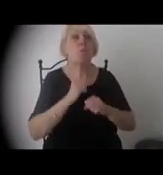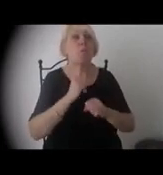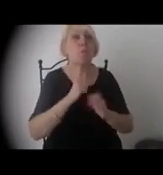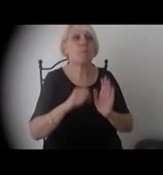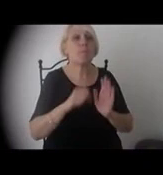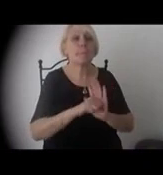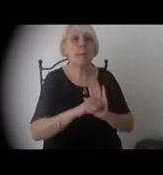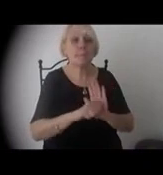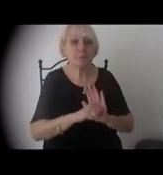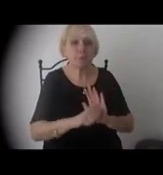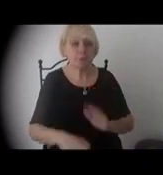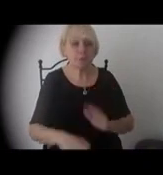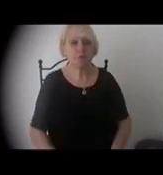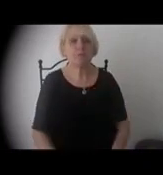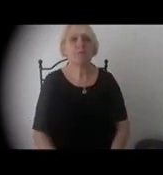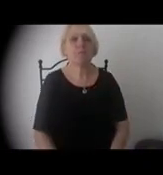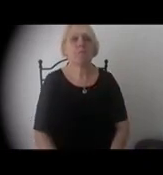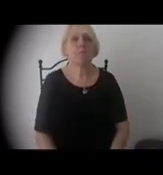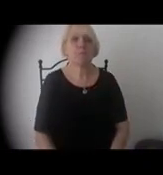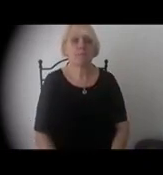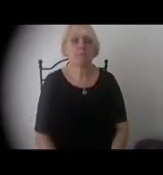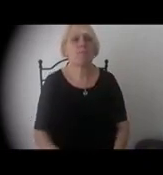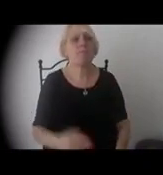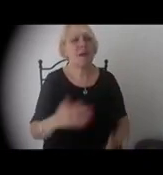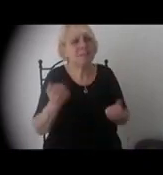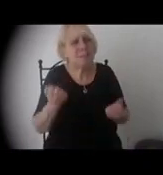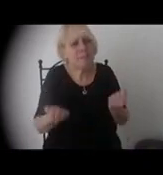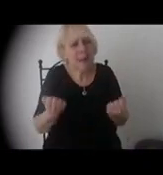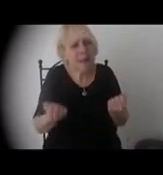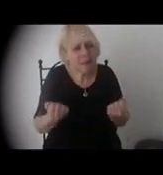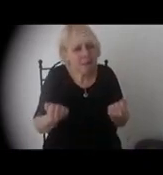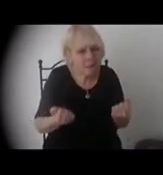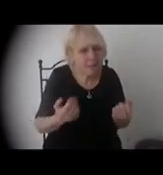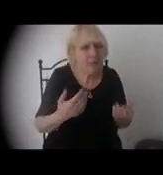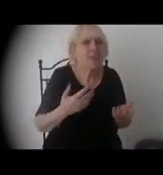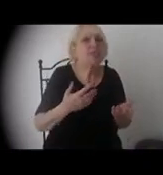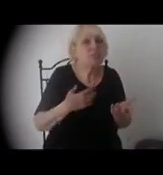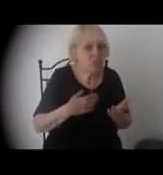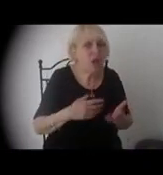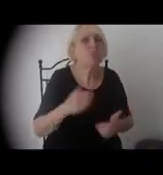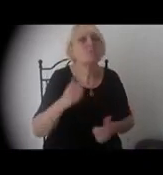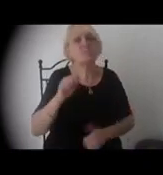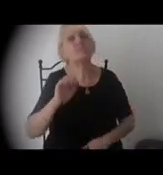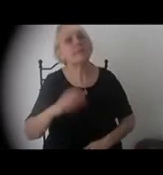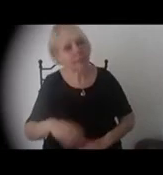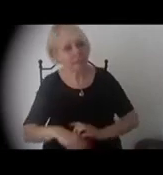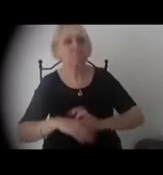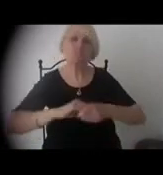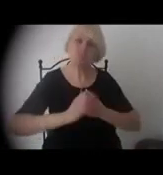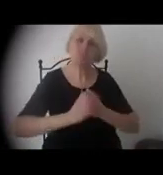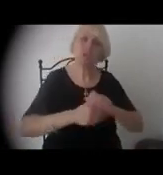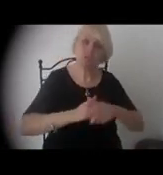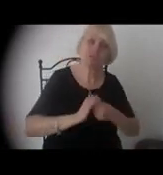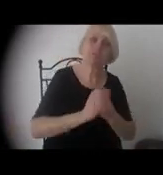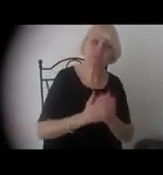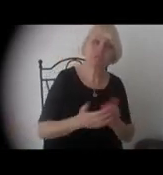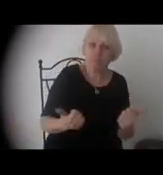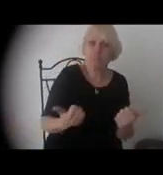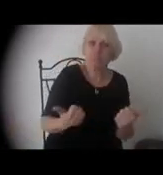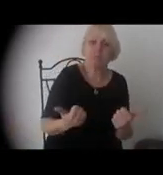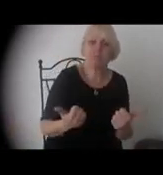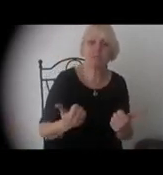about balance. So it's about ensuring that, yes, we have to wash our hands, but if you do, then that's fine. It's looking at risk, and